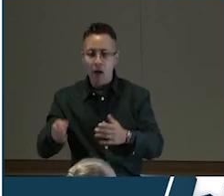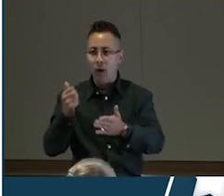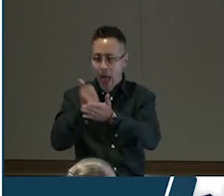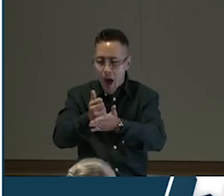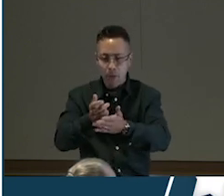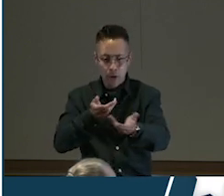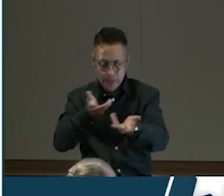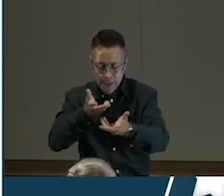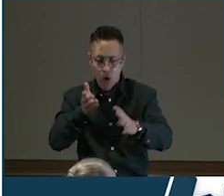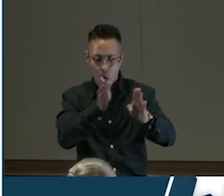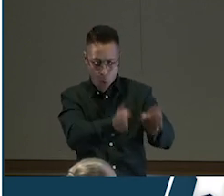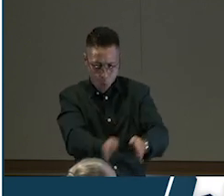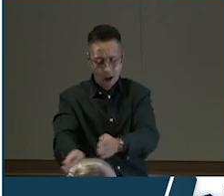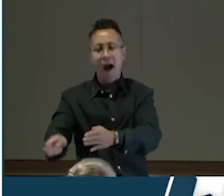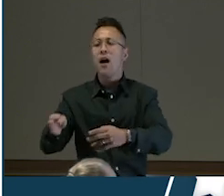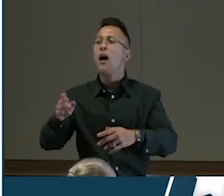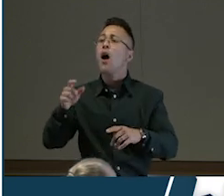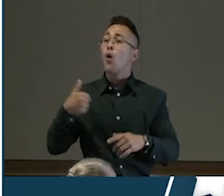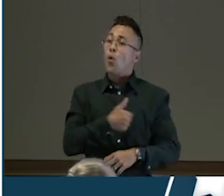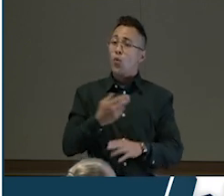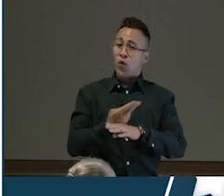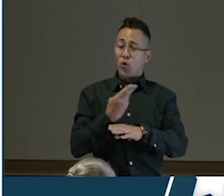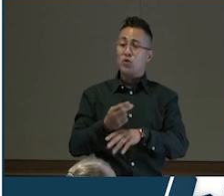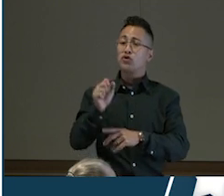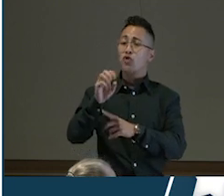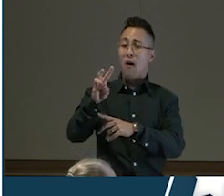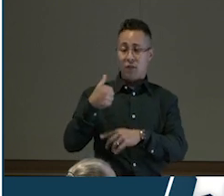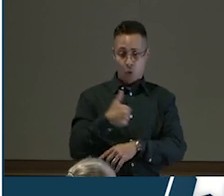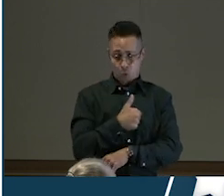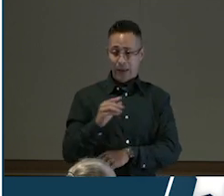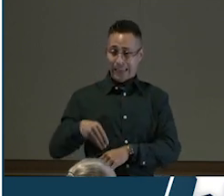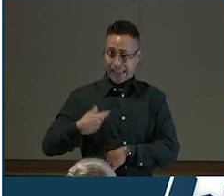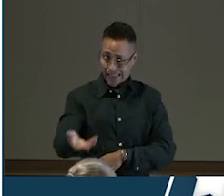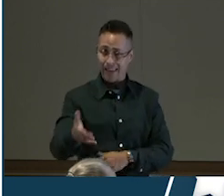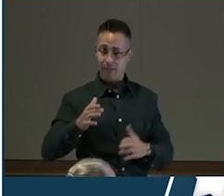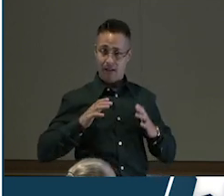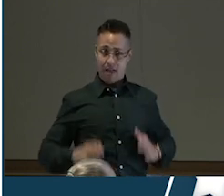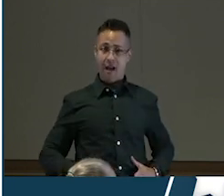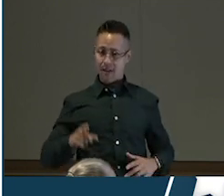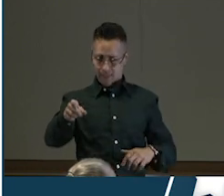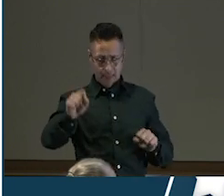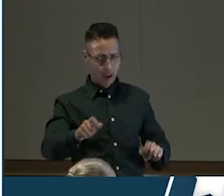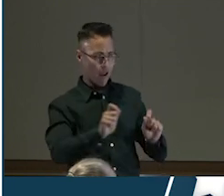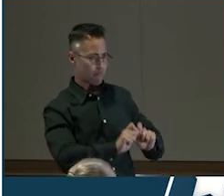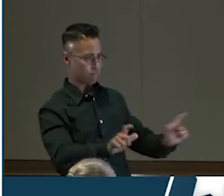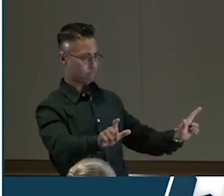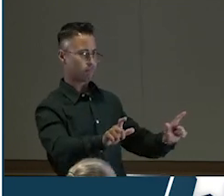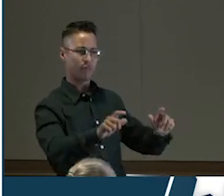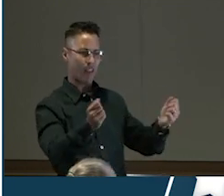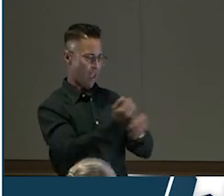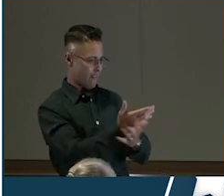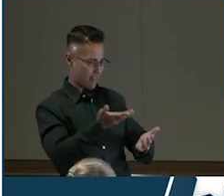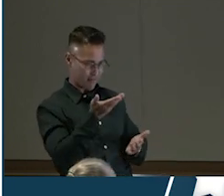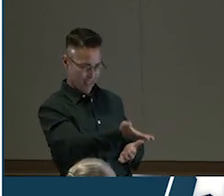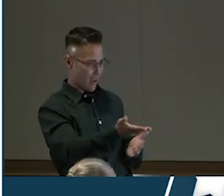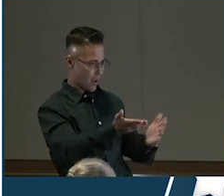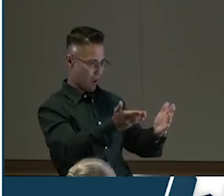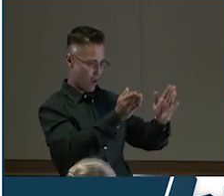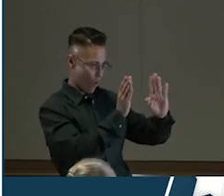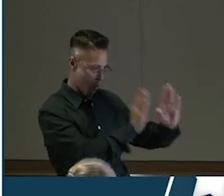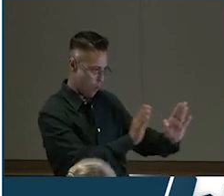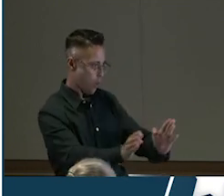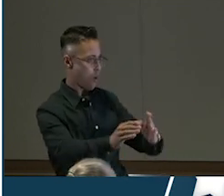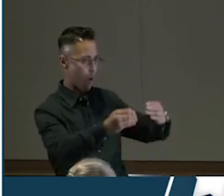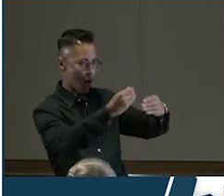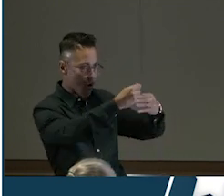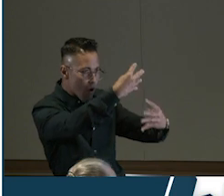And then we use a software that we actually provide to our clients so that they can have a place that all this stuff stays organized. Where do